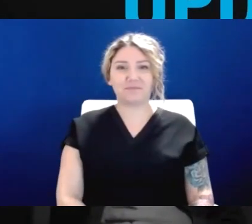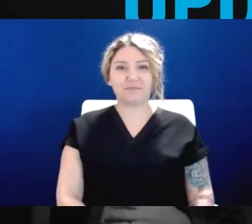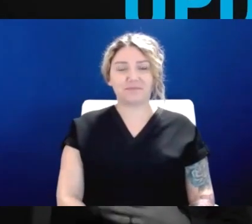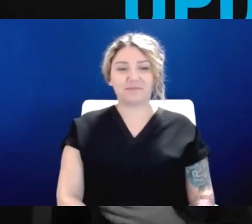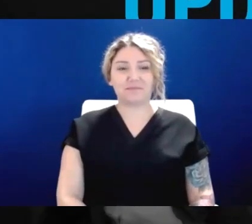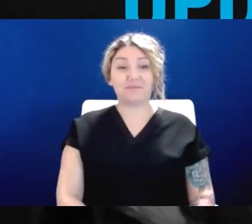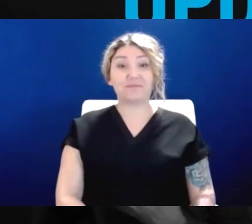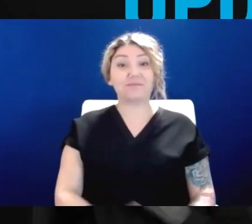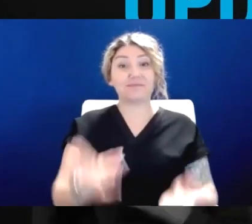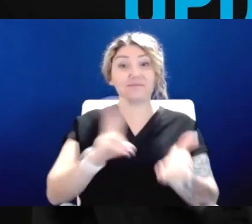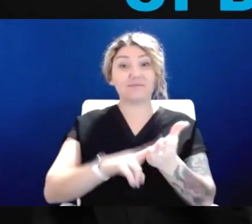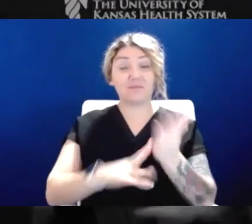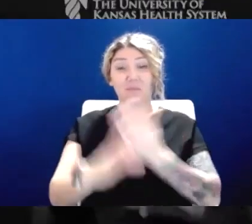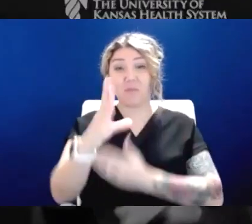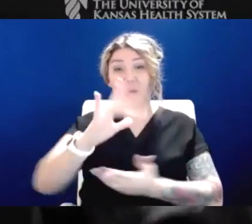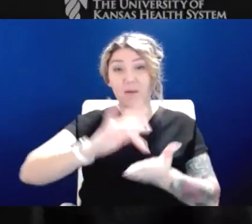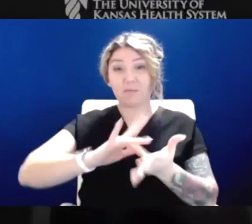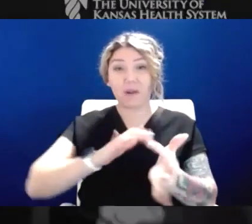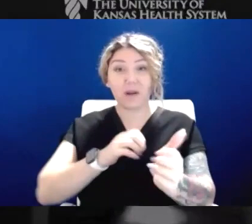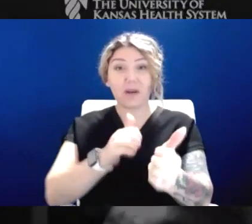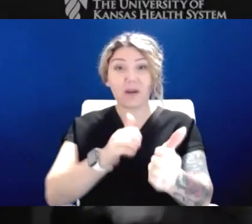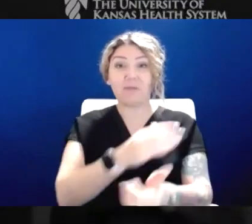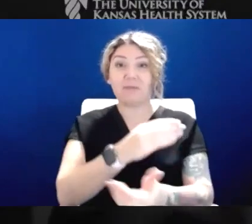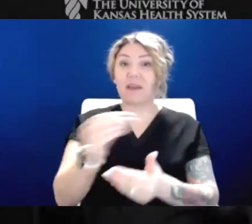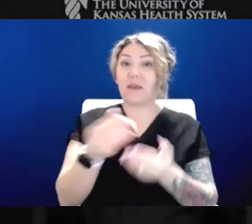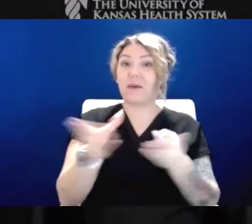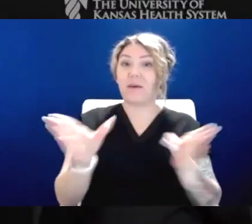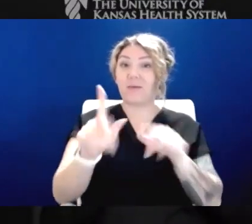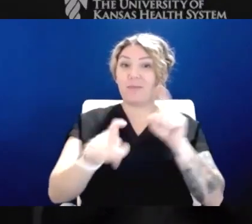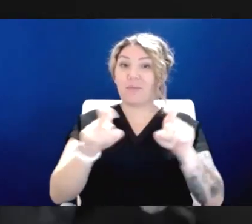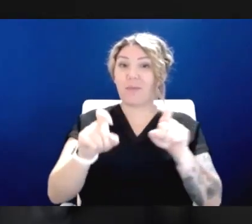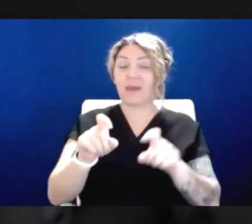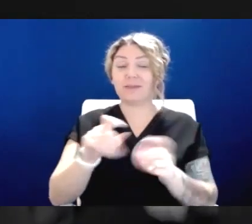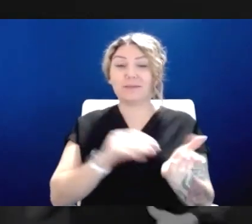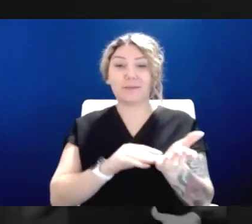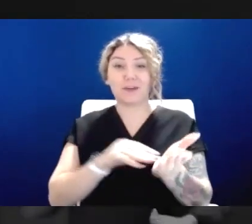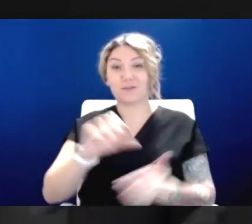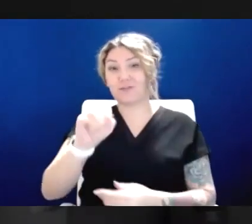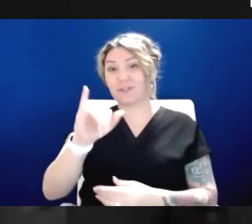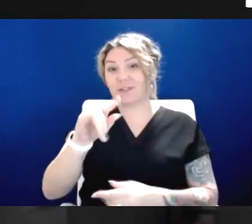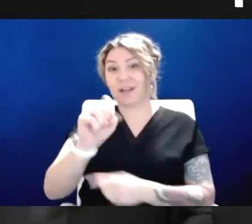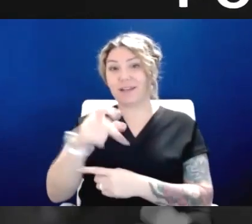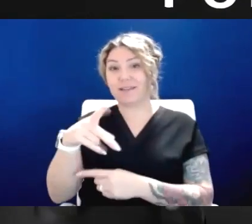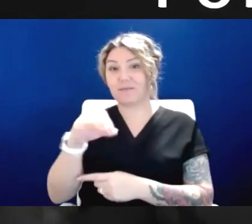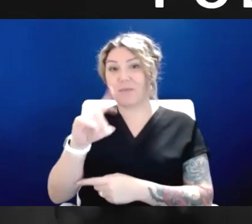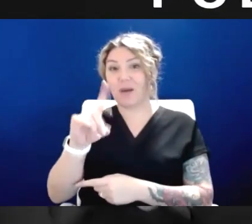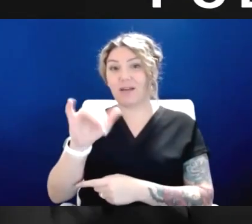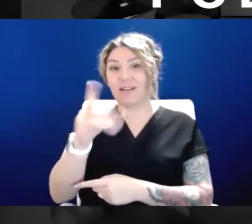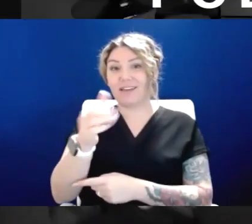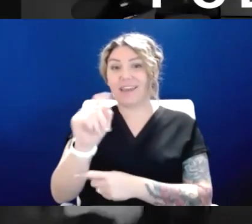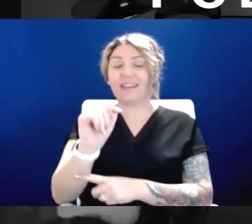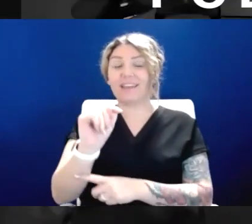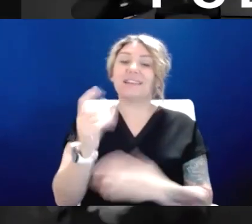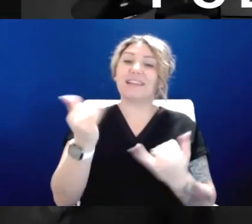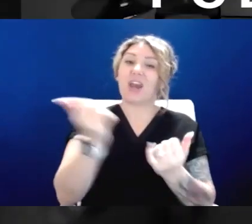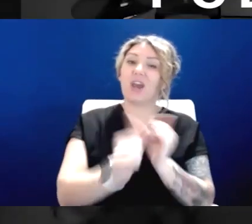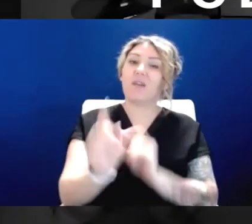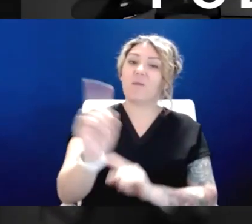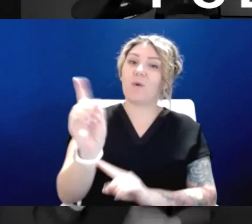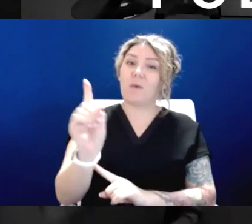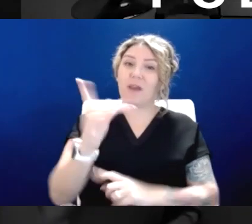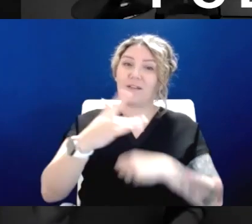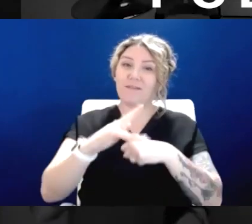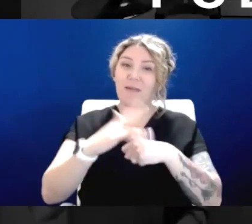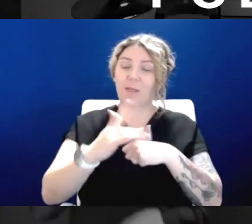Subscribe to our Morning Medical Update and Open Mics with Dr. Stites podcasts. Now, everywhere podcasts are available.